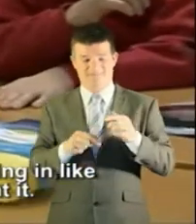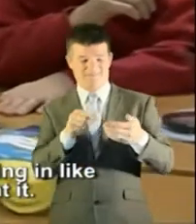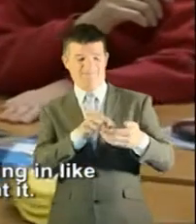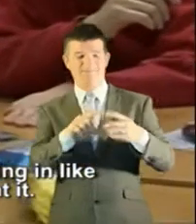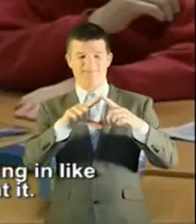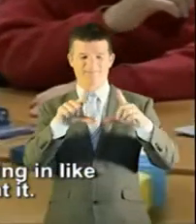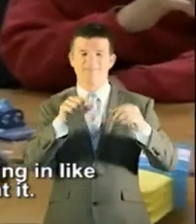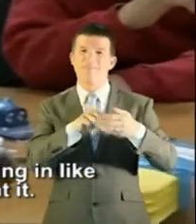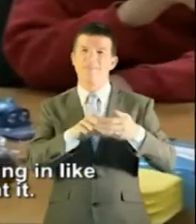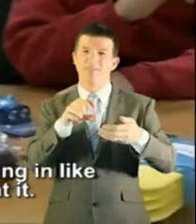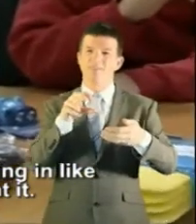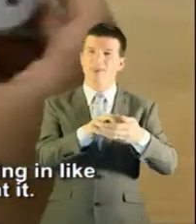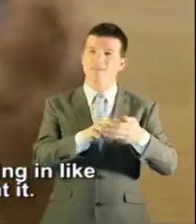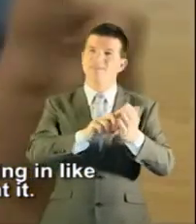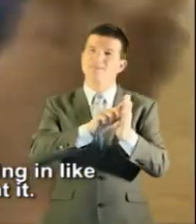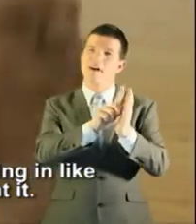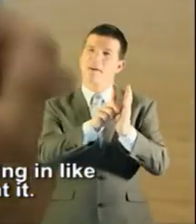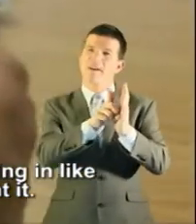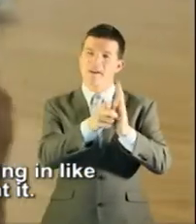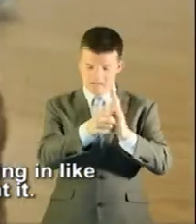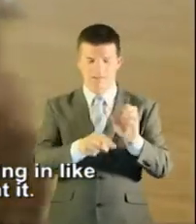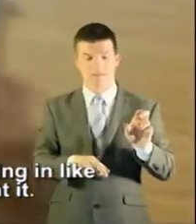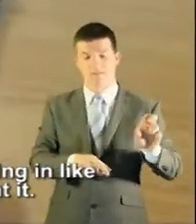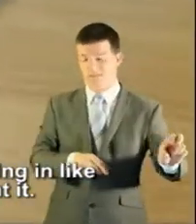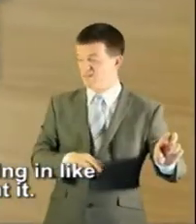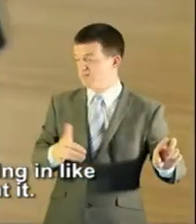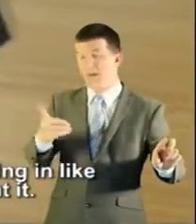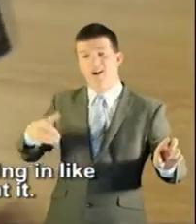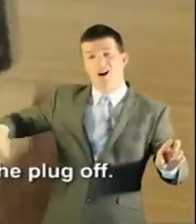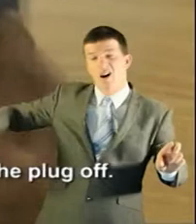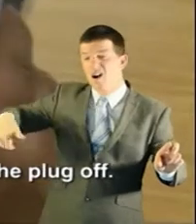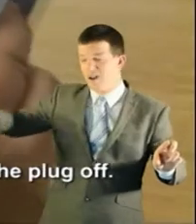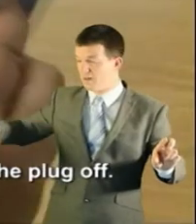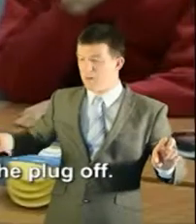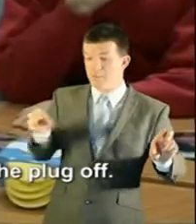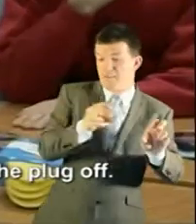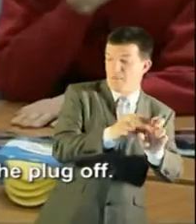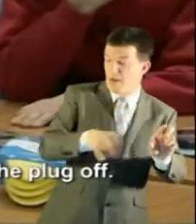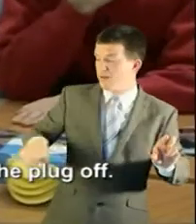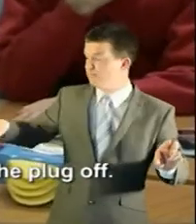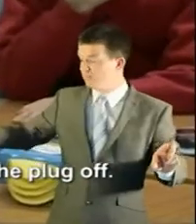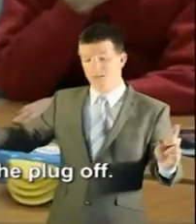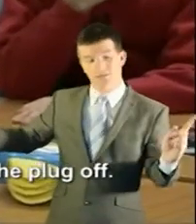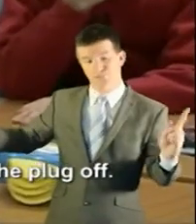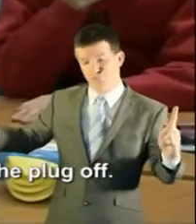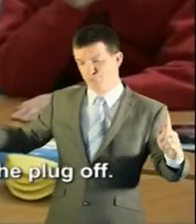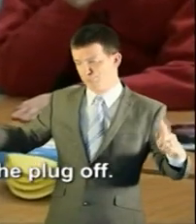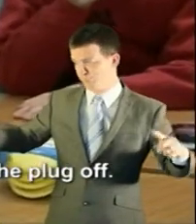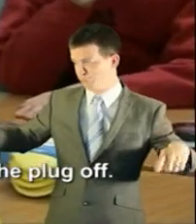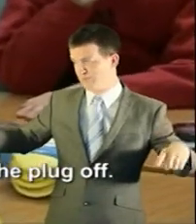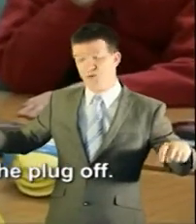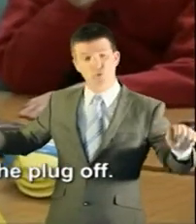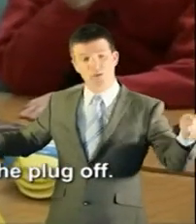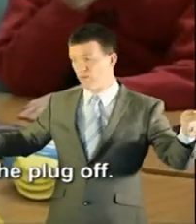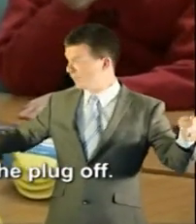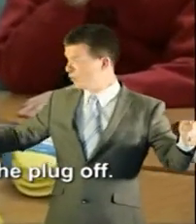you plug something in like your iron and then you set the timer to how long you want it, and then when it's run out of time it automatically switches the plug off